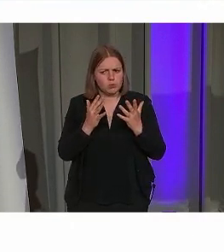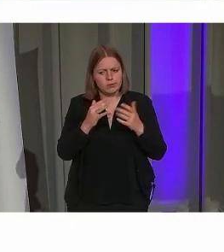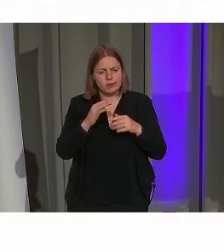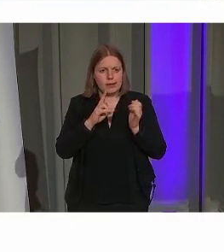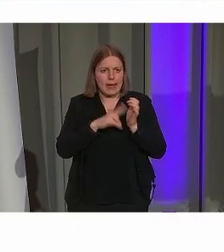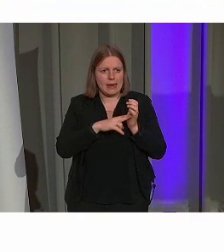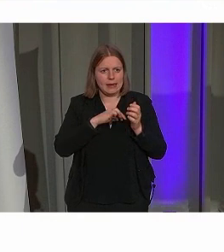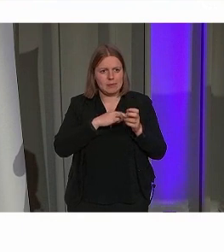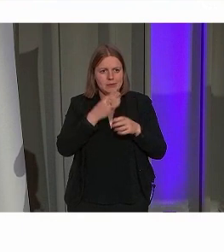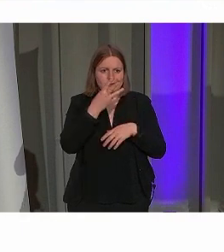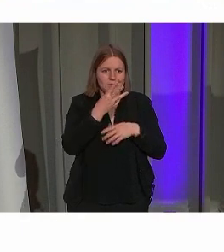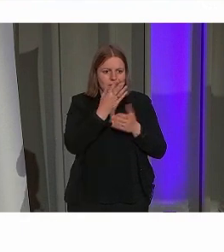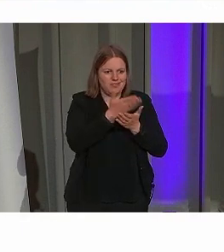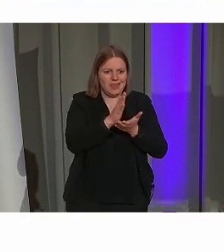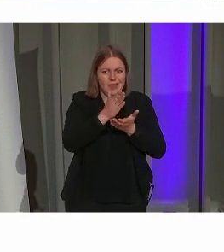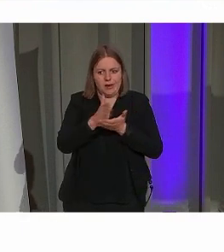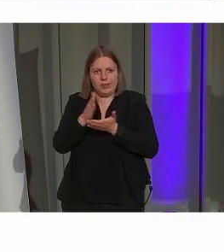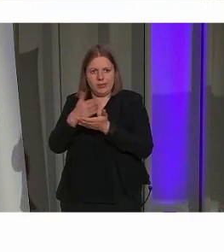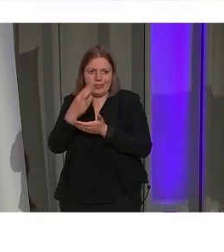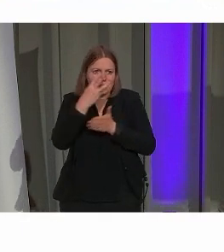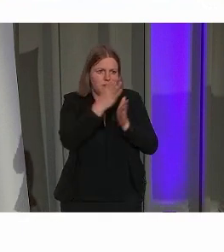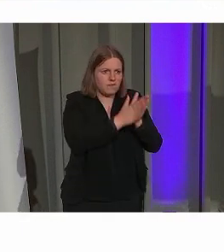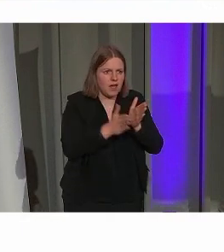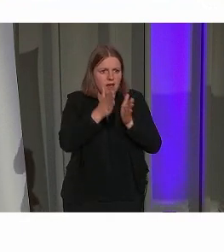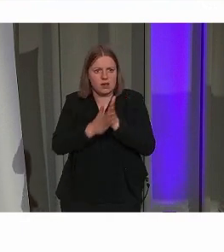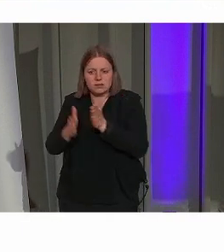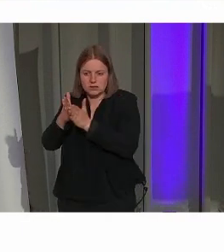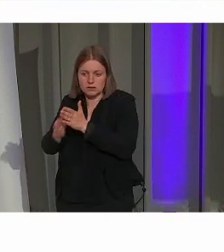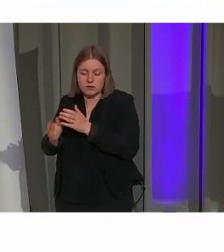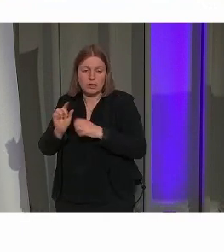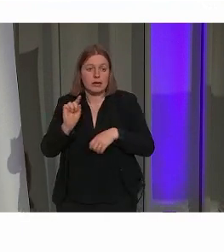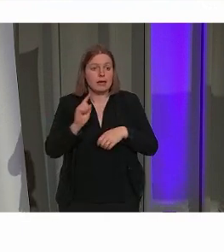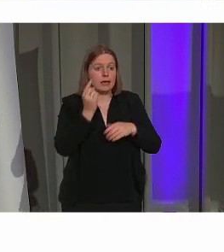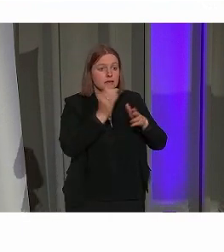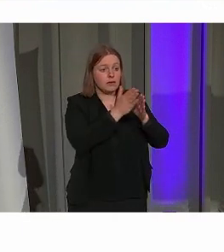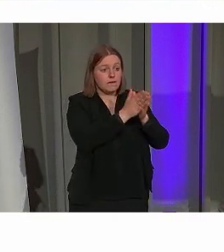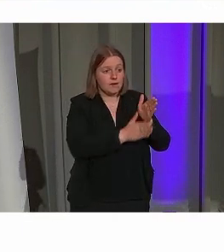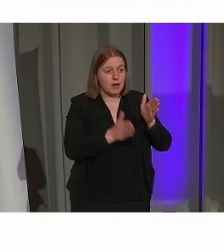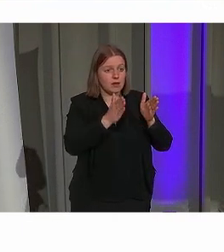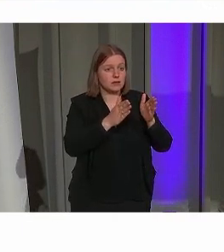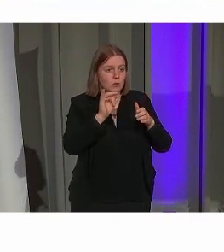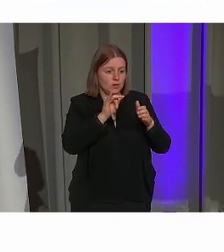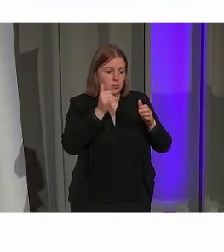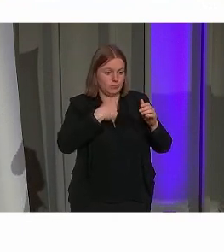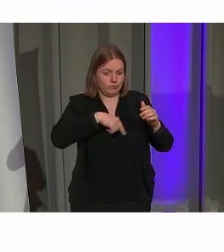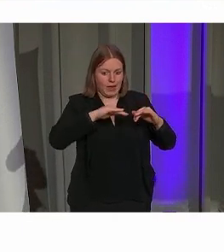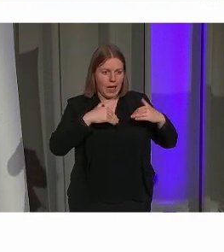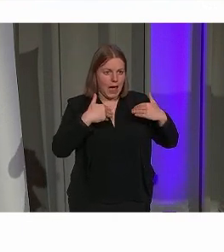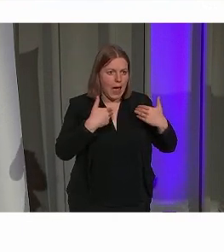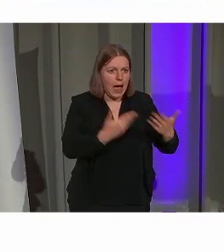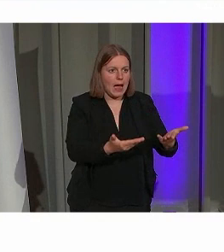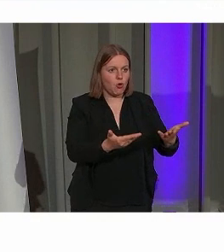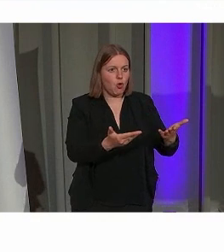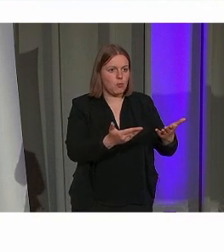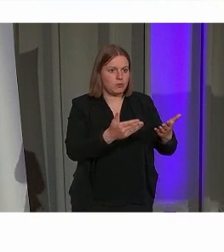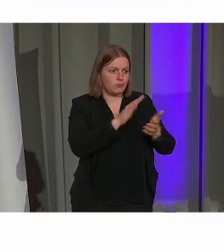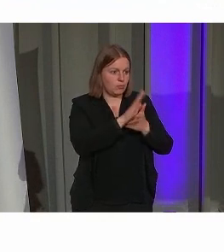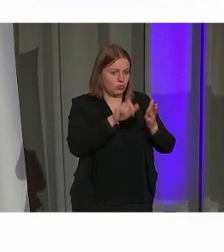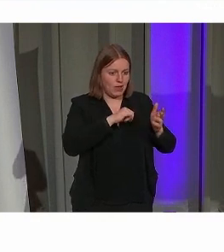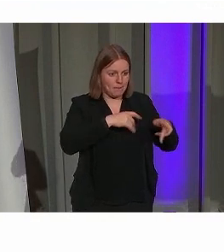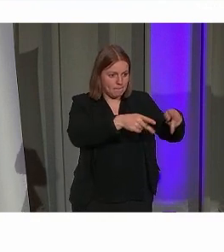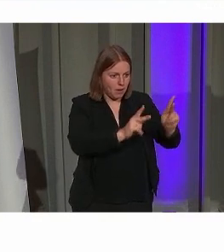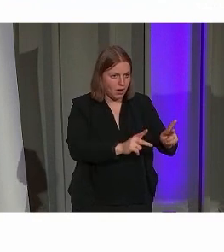3 moments, 3 phases. The first one is when we arrive with the parking and